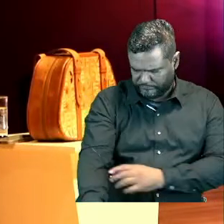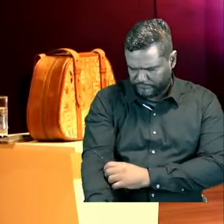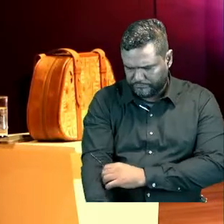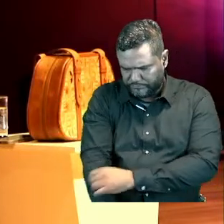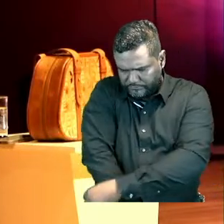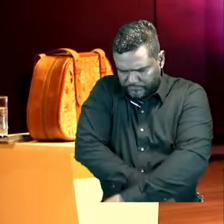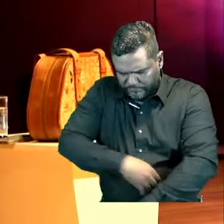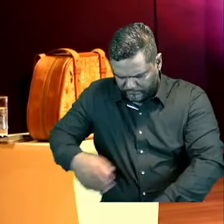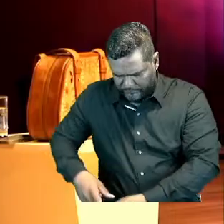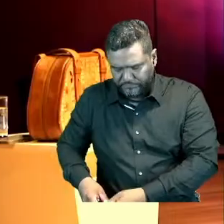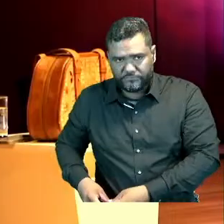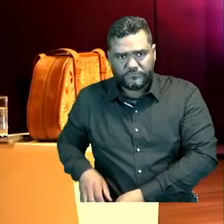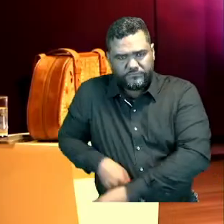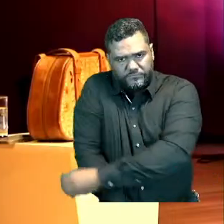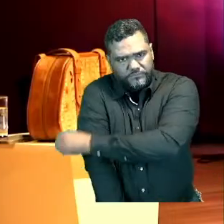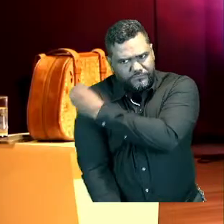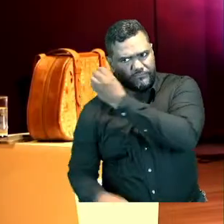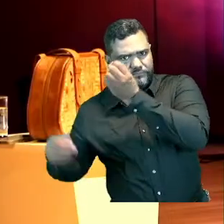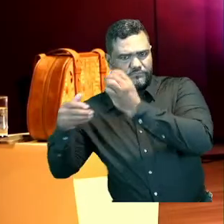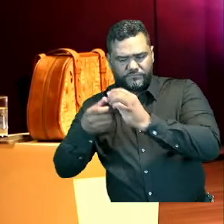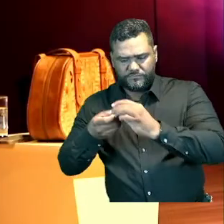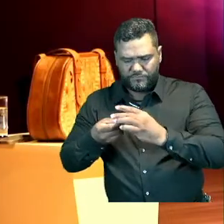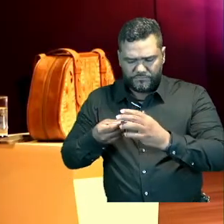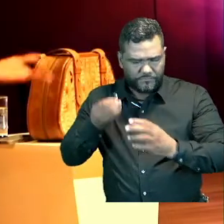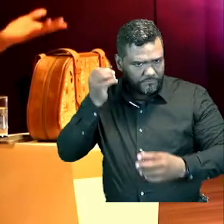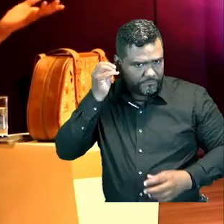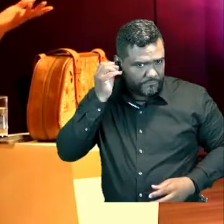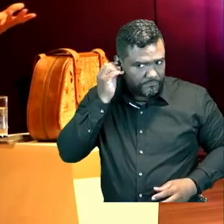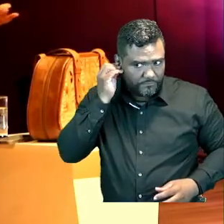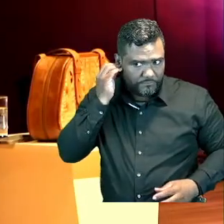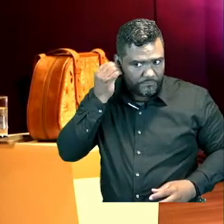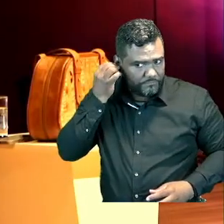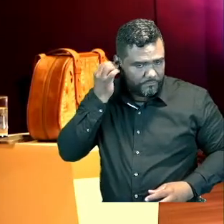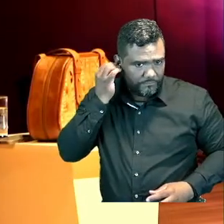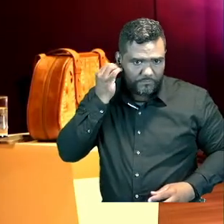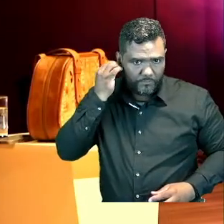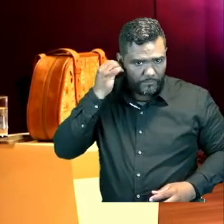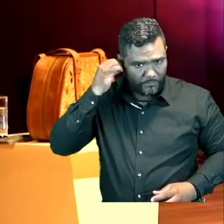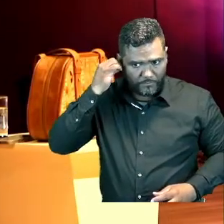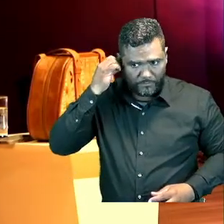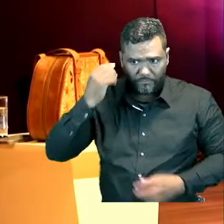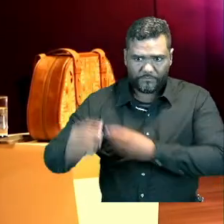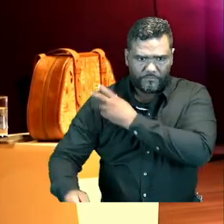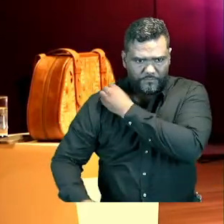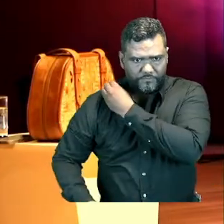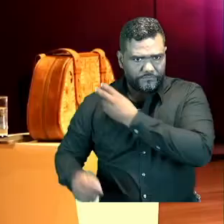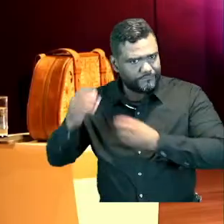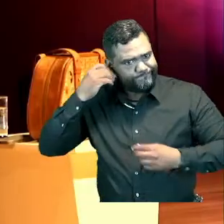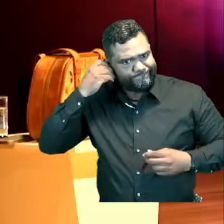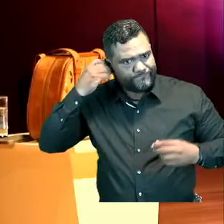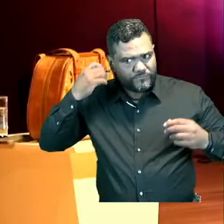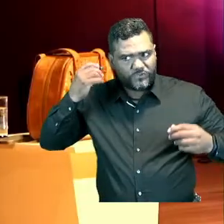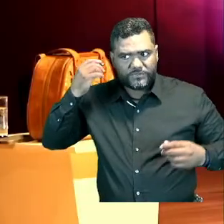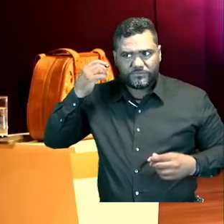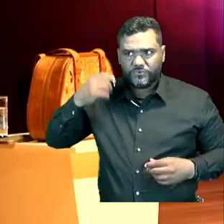that, we need to imagine fleeing the way that our ancestors practiced